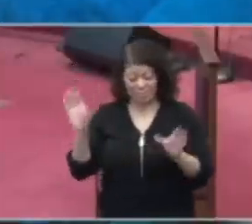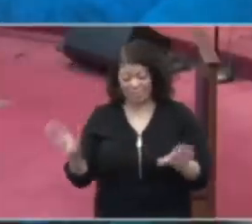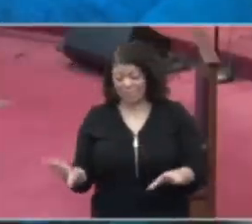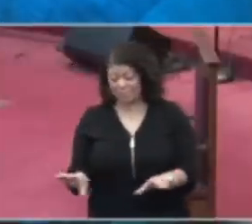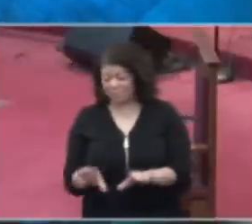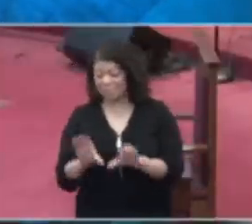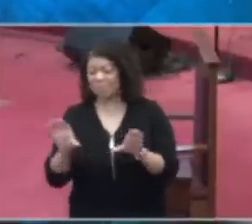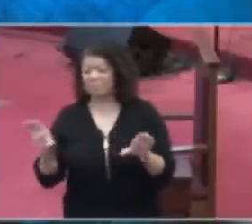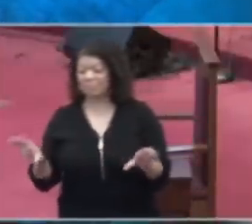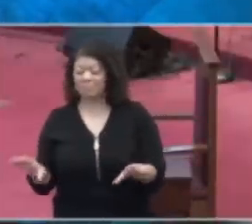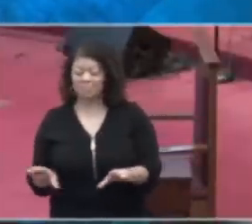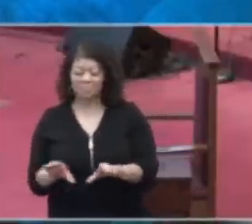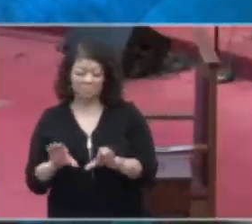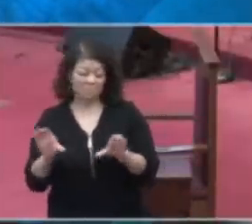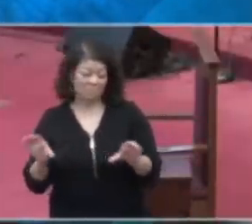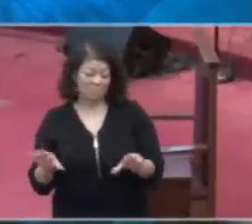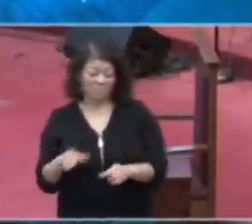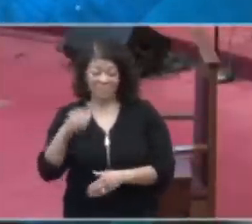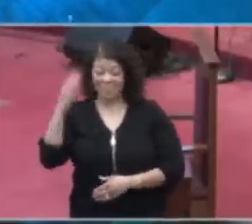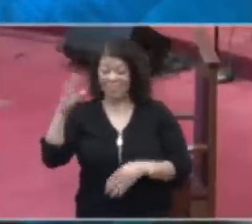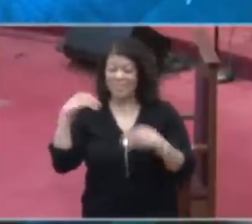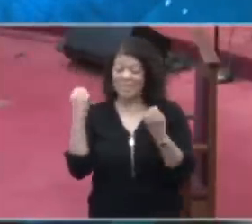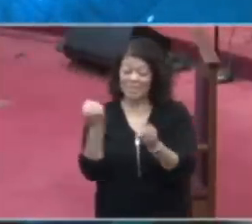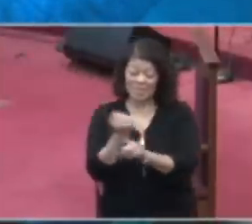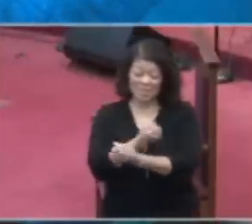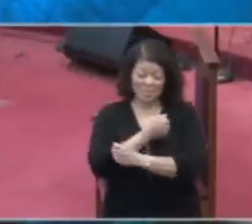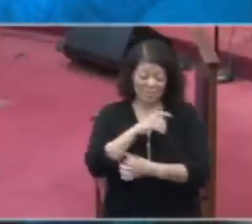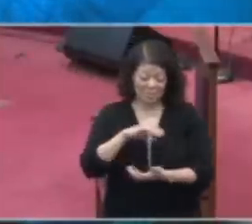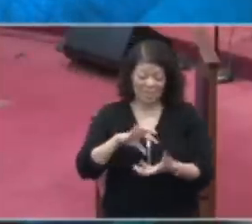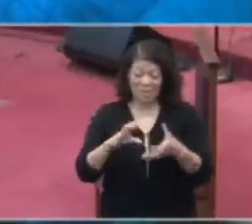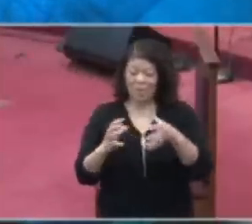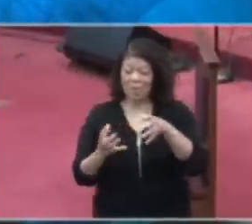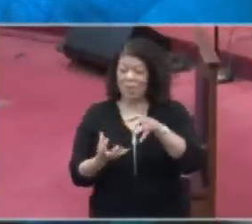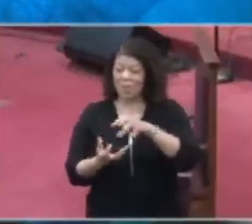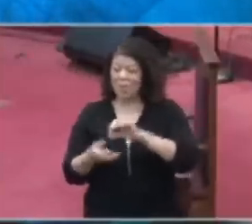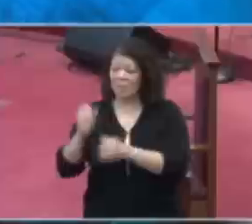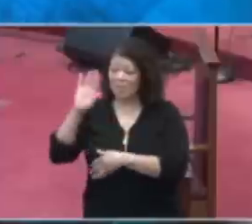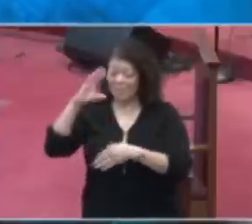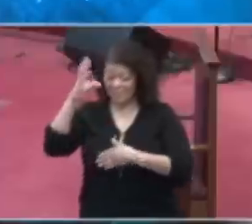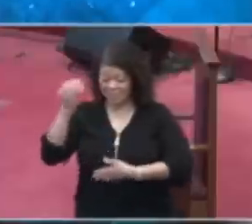he has done. So God be the glory.